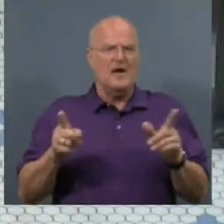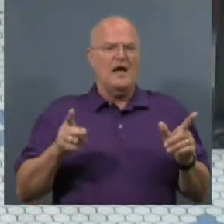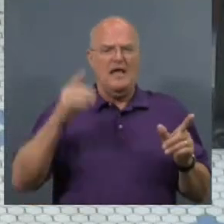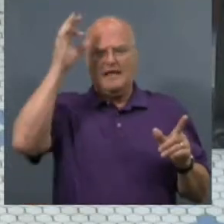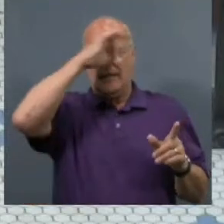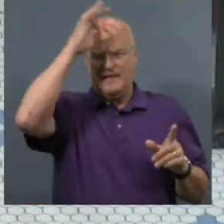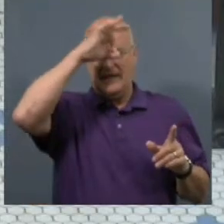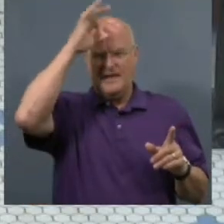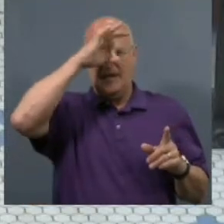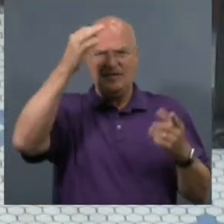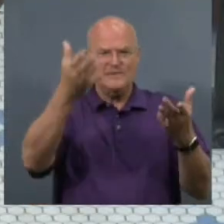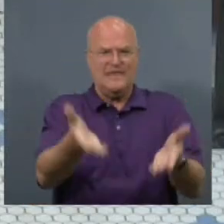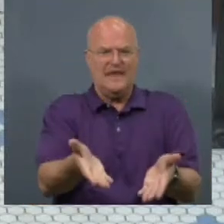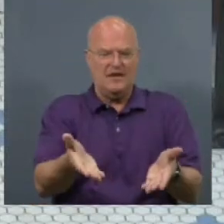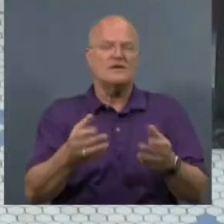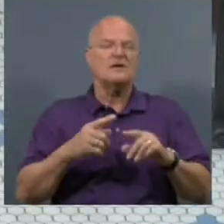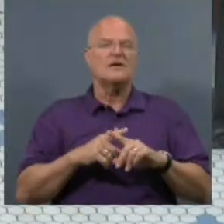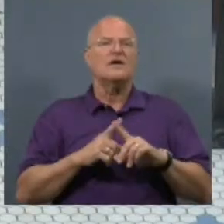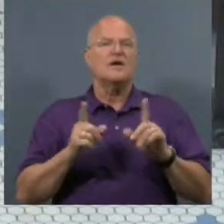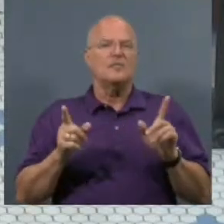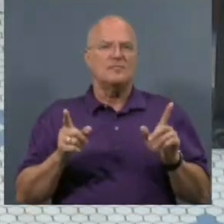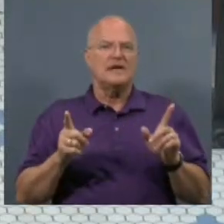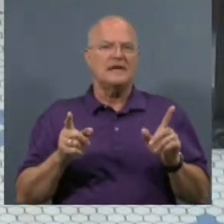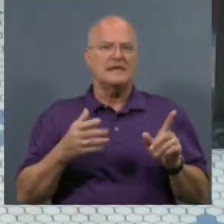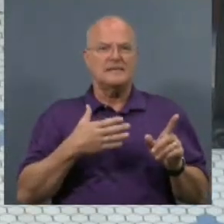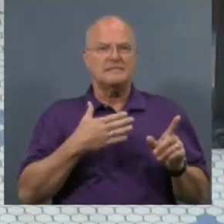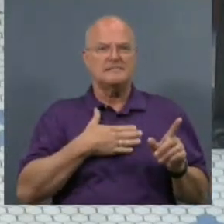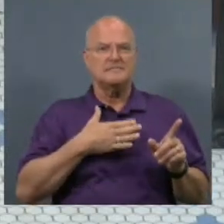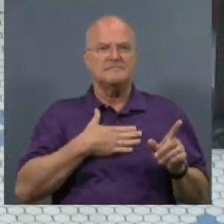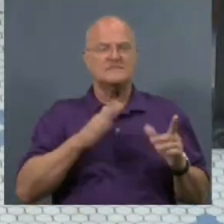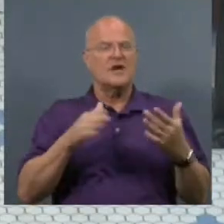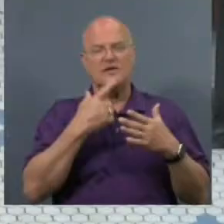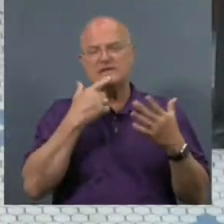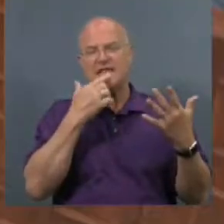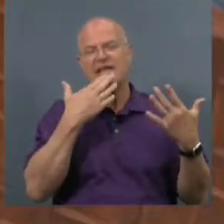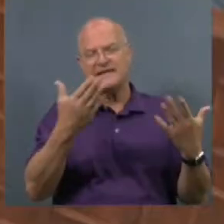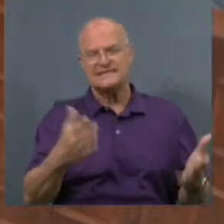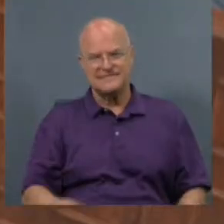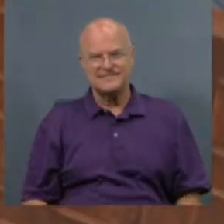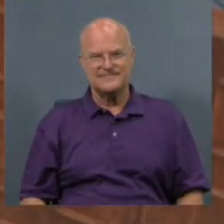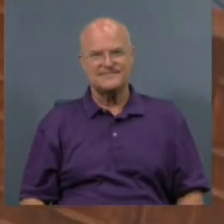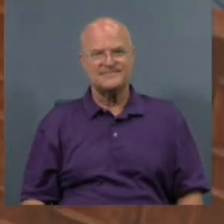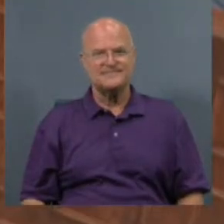and documentation. But that's just me. That's all I want to say. Thanks.